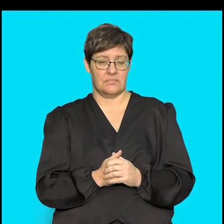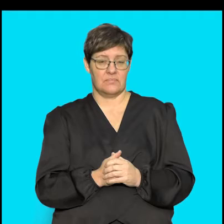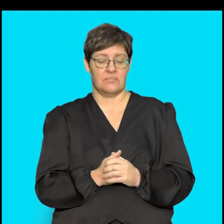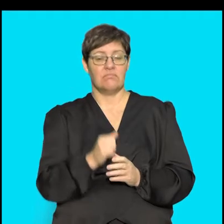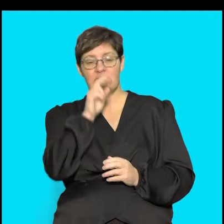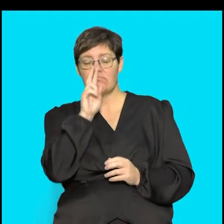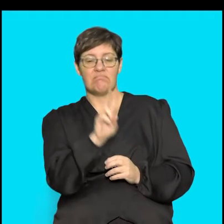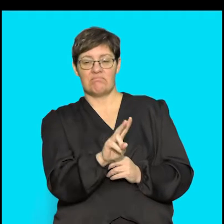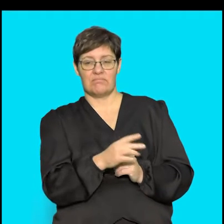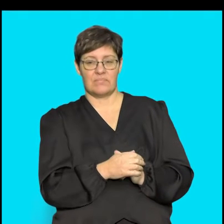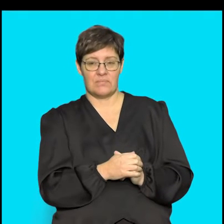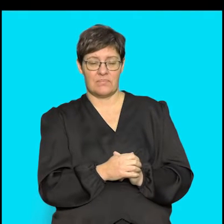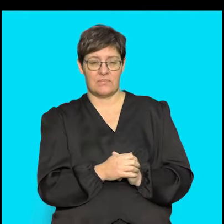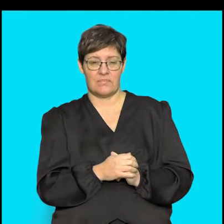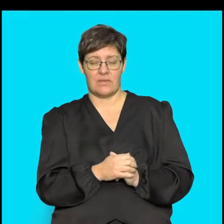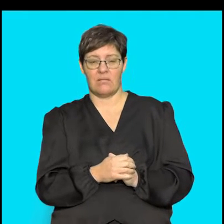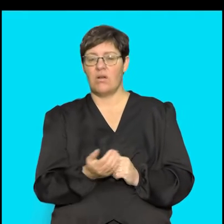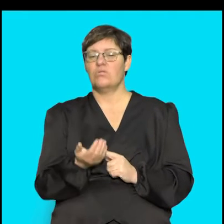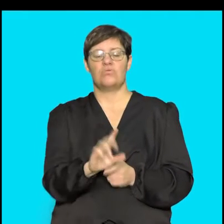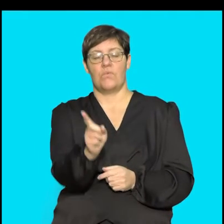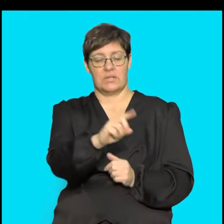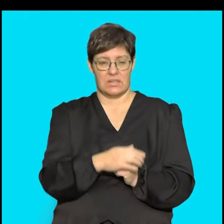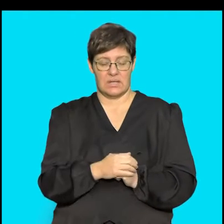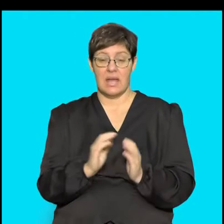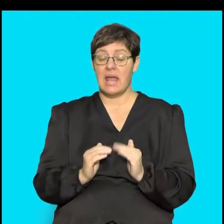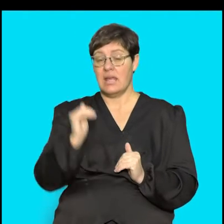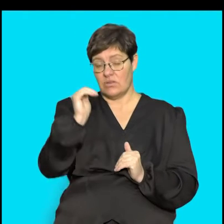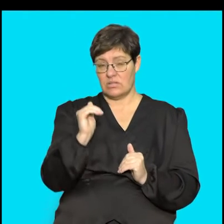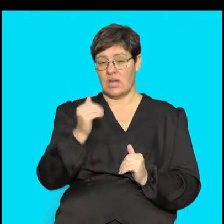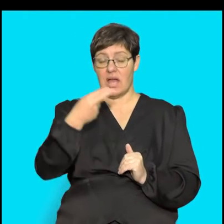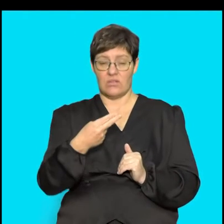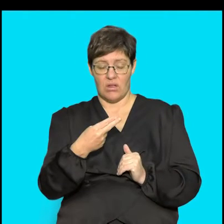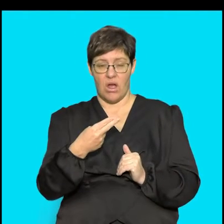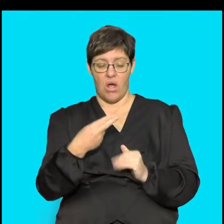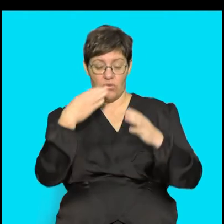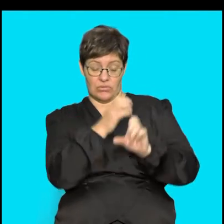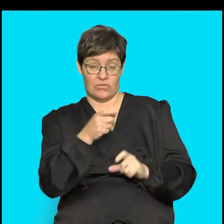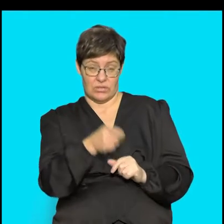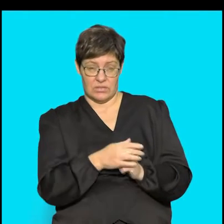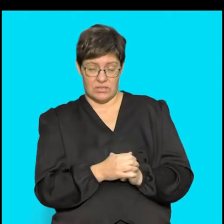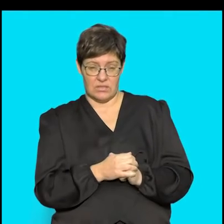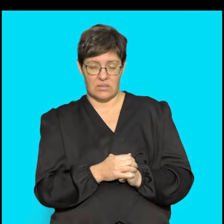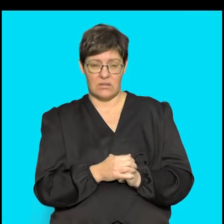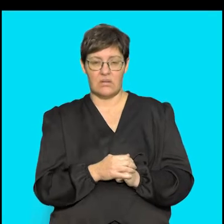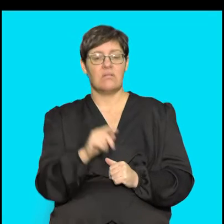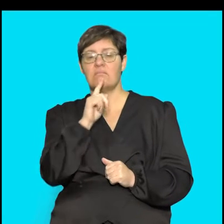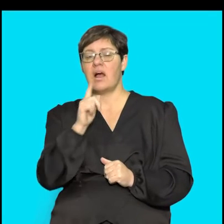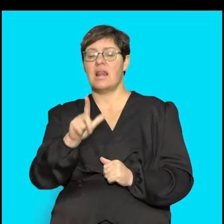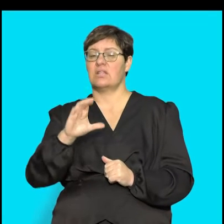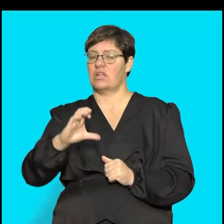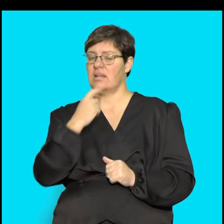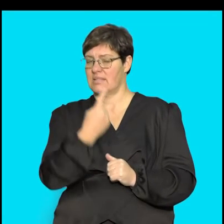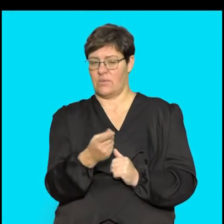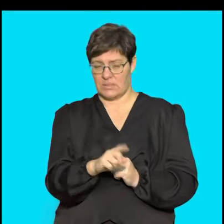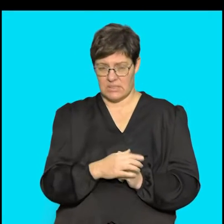Let's see what Schriff shows us. There's an increase in the hydrogen concentration. What did Le